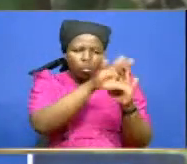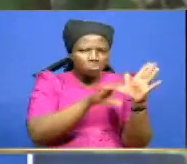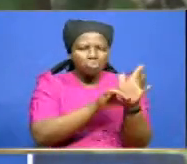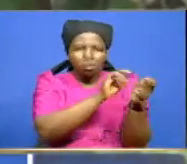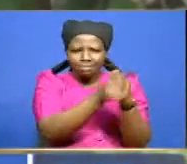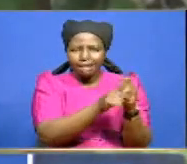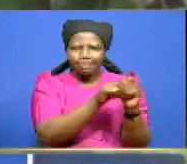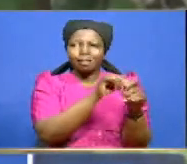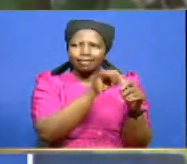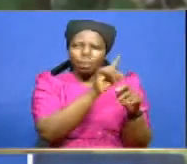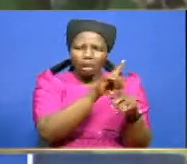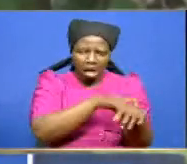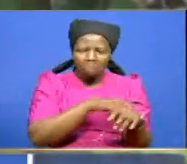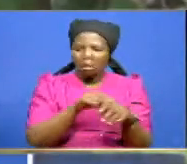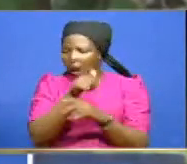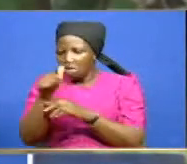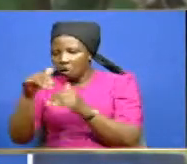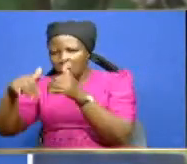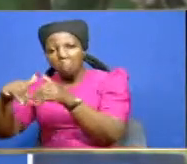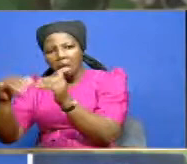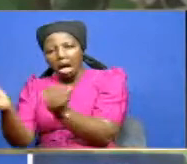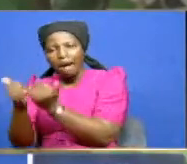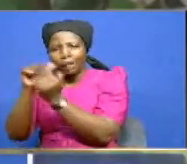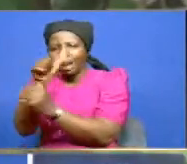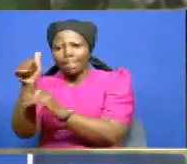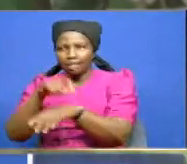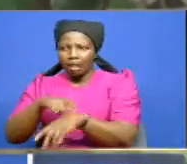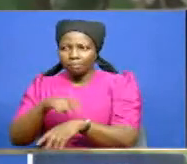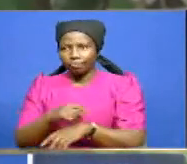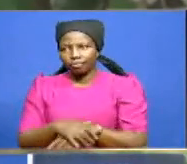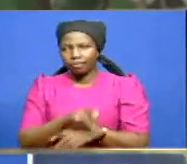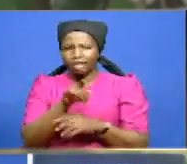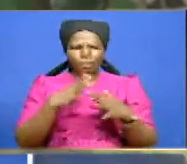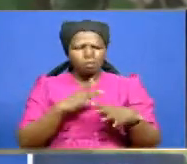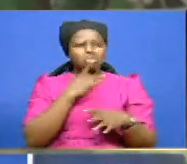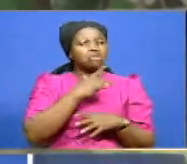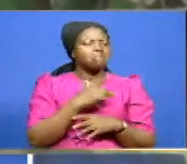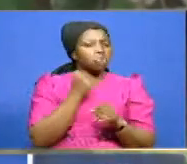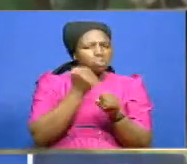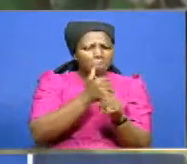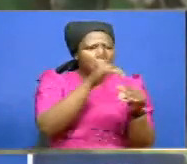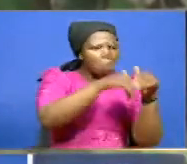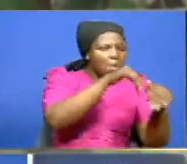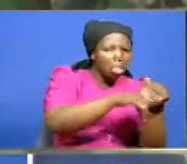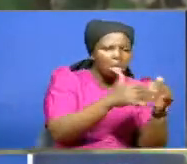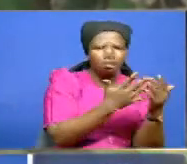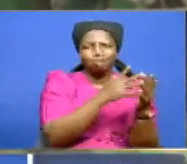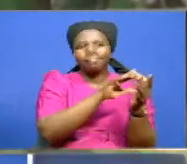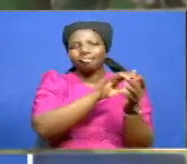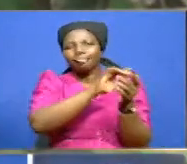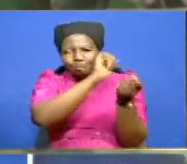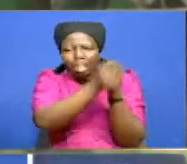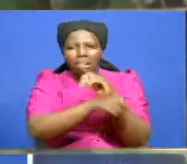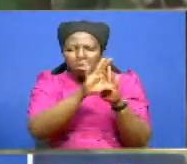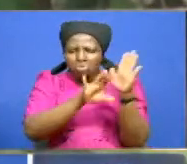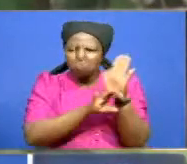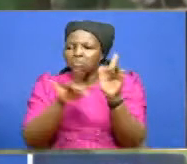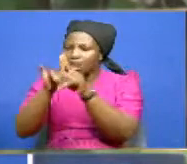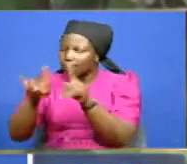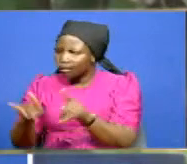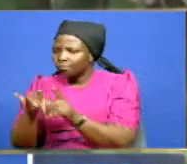ikuwe held at the same time as the referendum, then you wonder yourself, then why do we have the referendum after all? Because the referendum's main